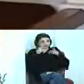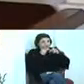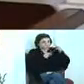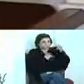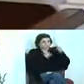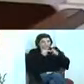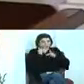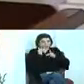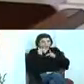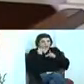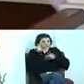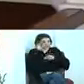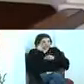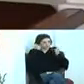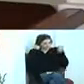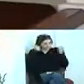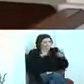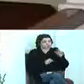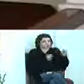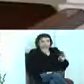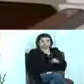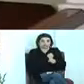building for years,